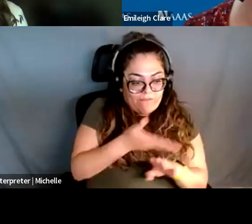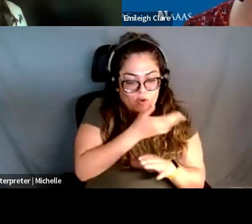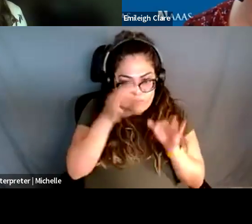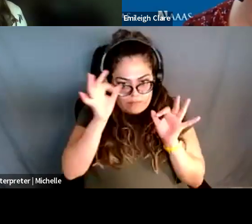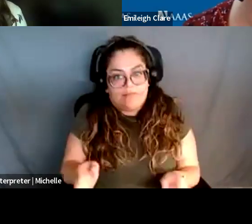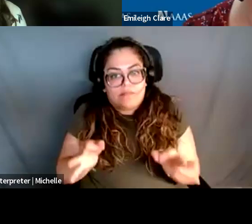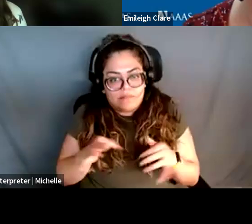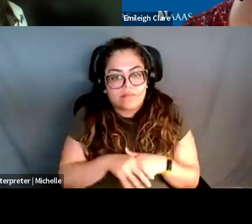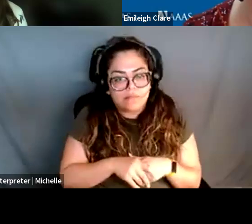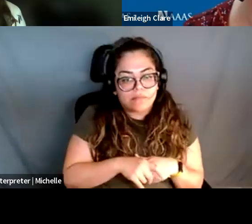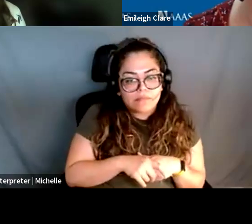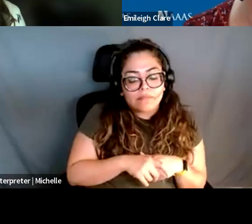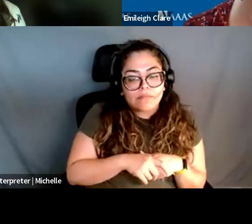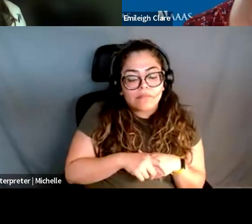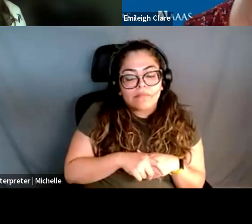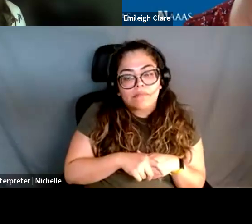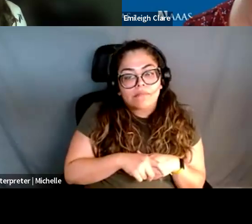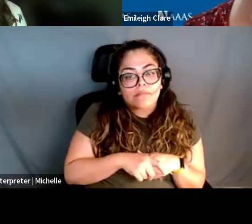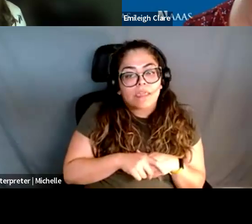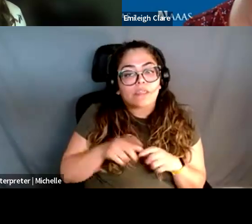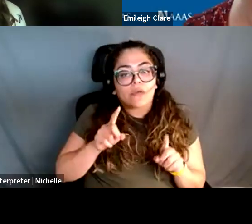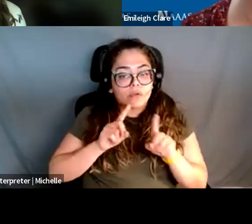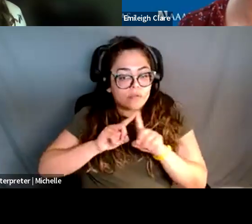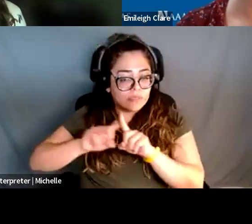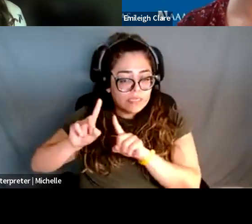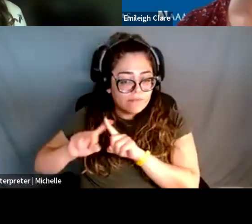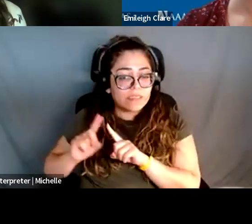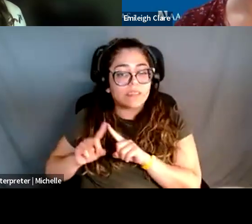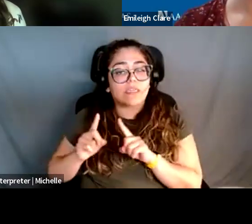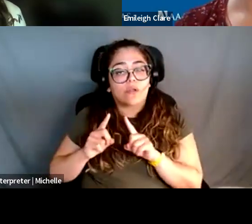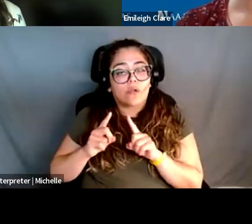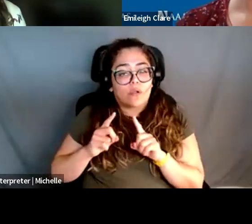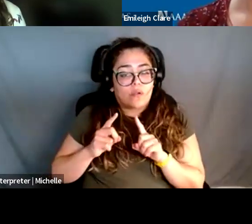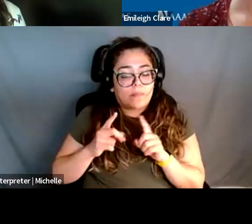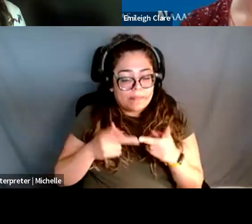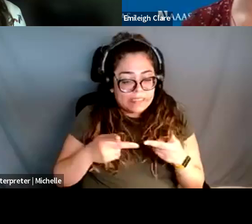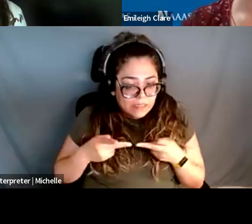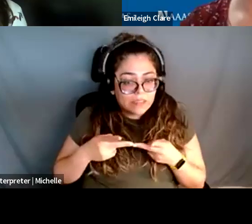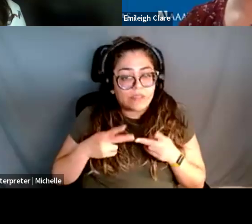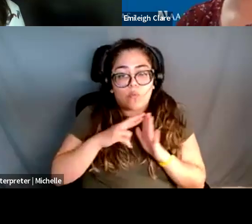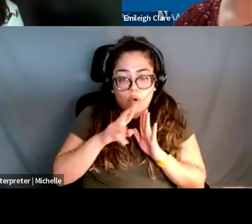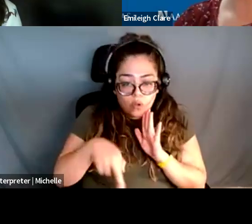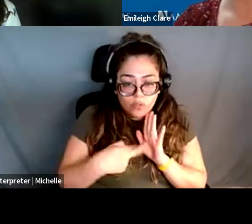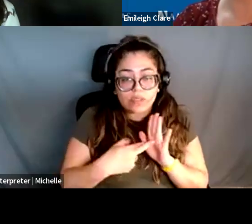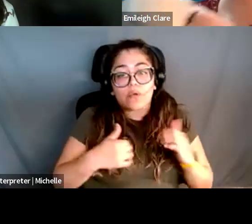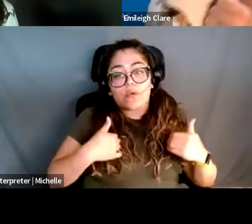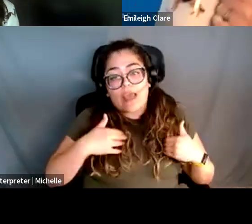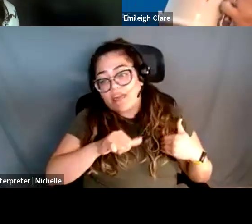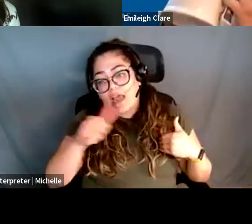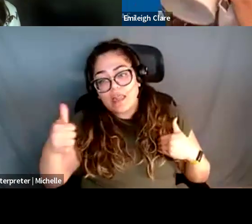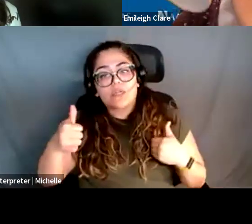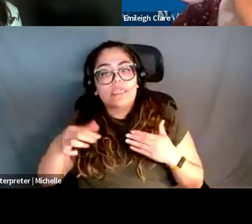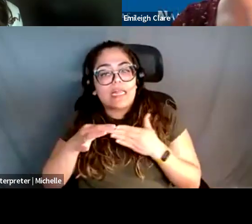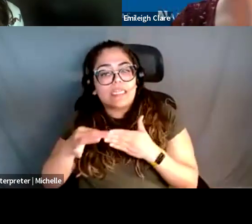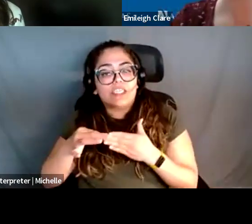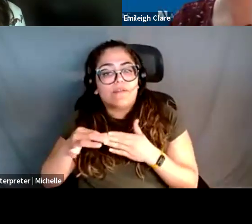so in addition to, serving in those different officer roles, we also have what's called the Leadership Institute. And